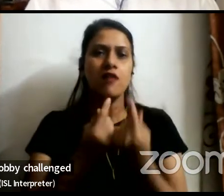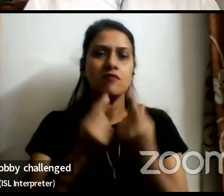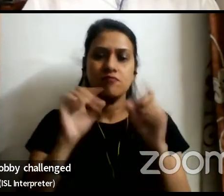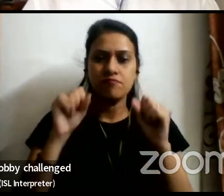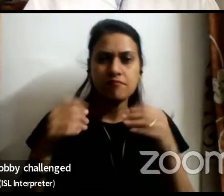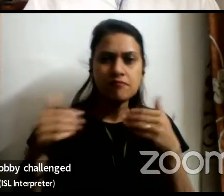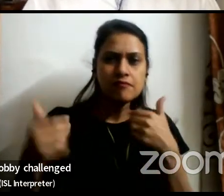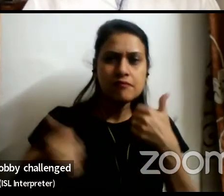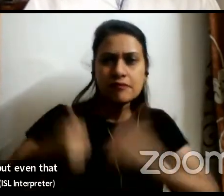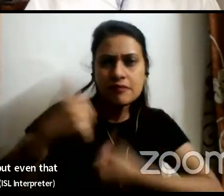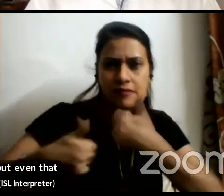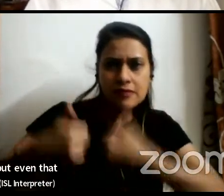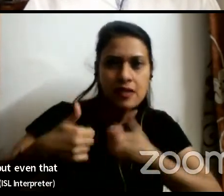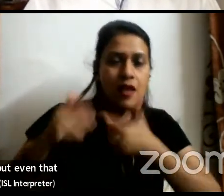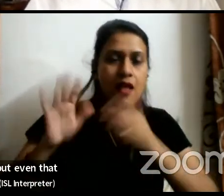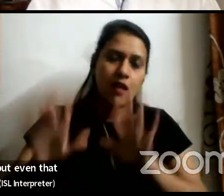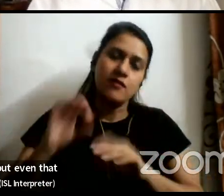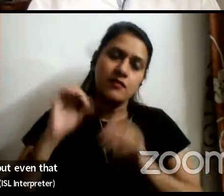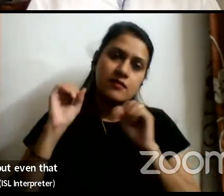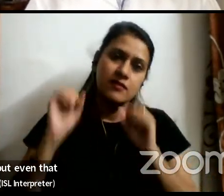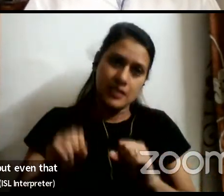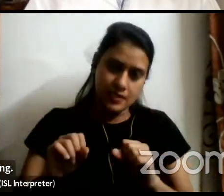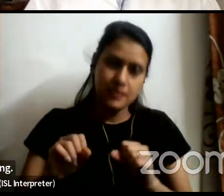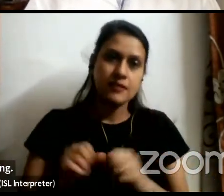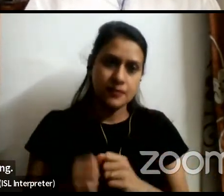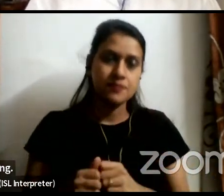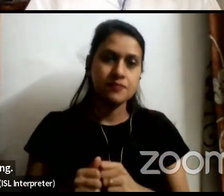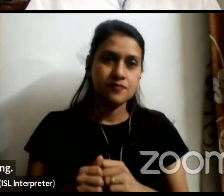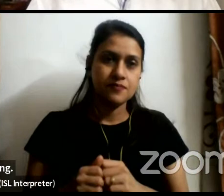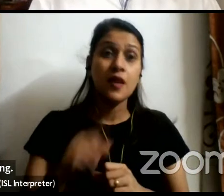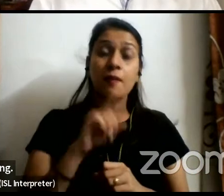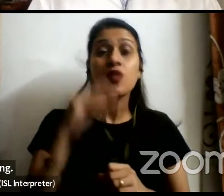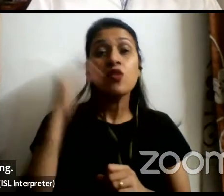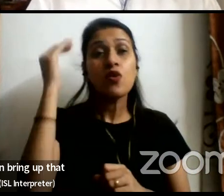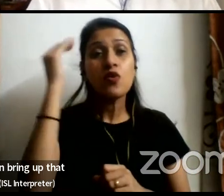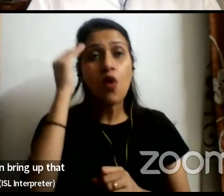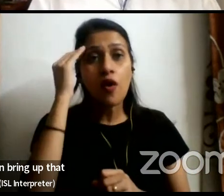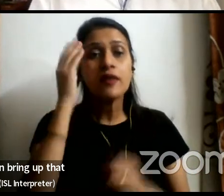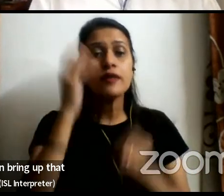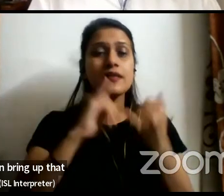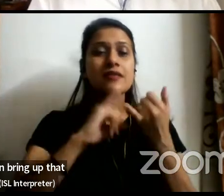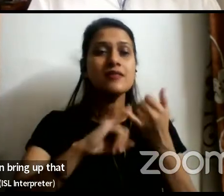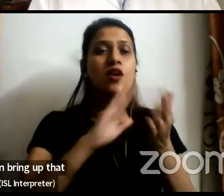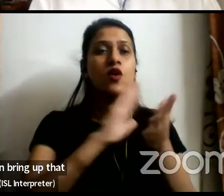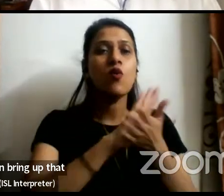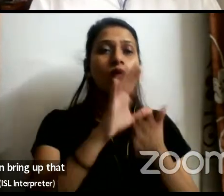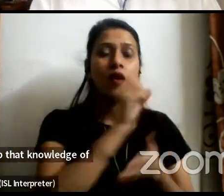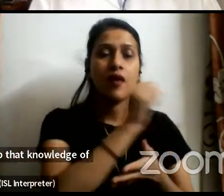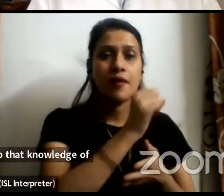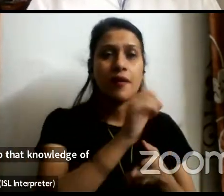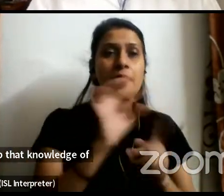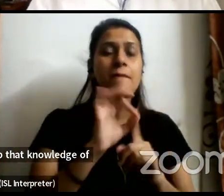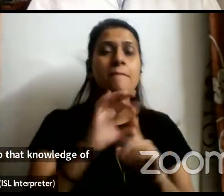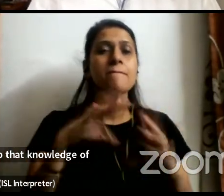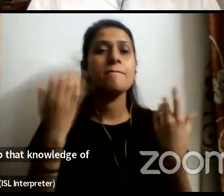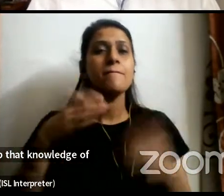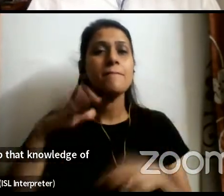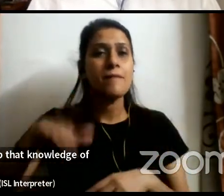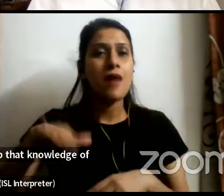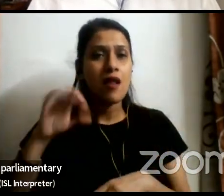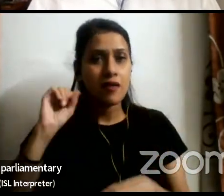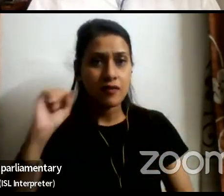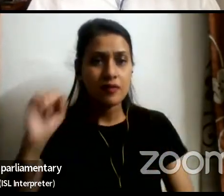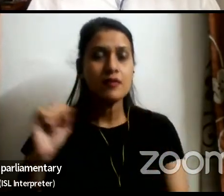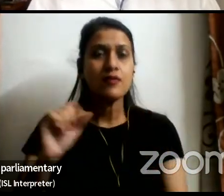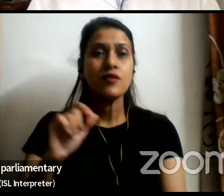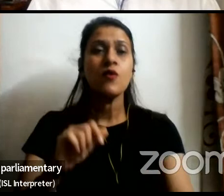those are the processes that then bring up that knowledge of stakeholders. And, of course, then the parliamentary enactment